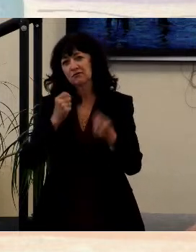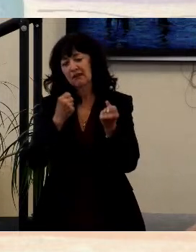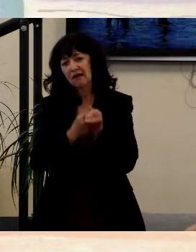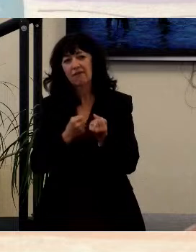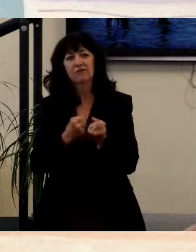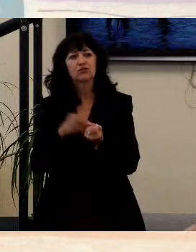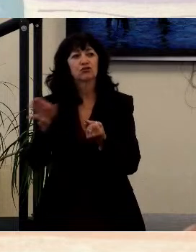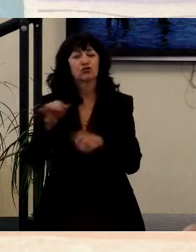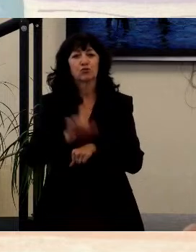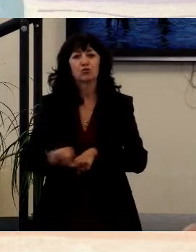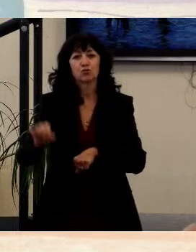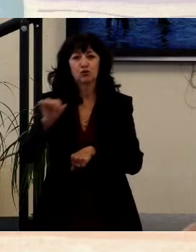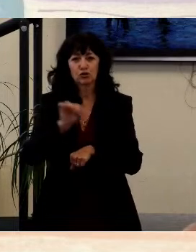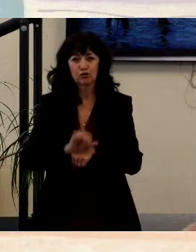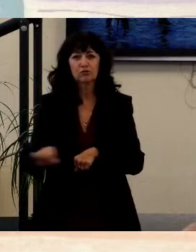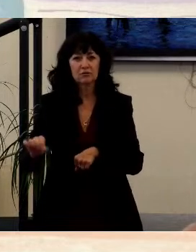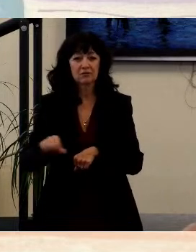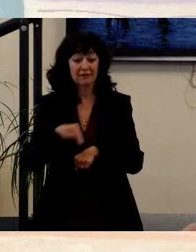book.